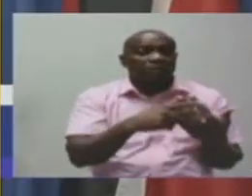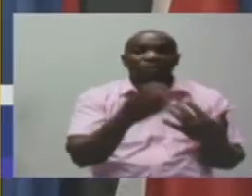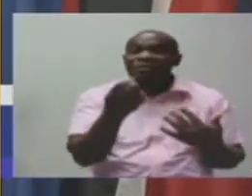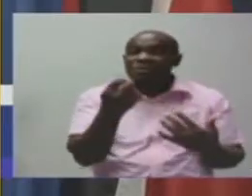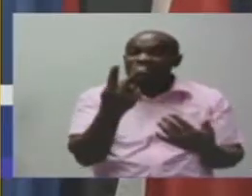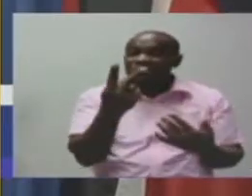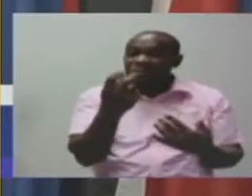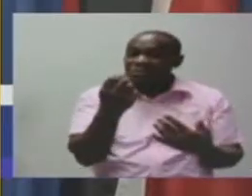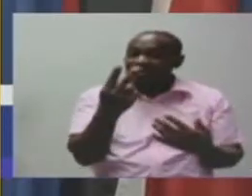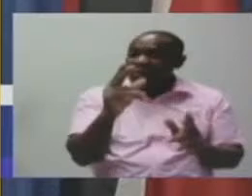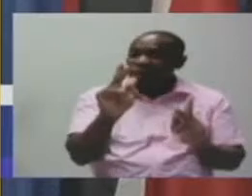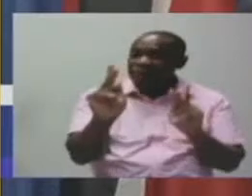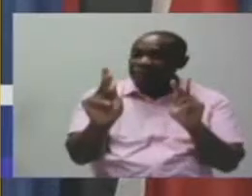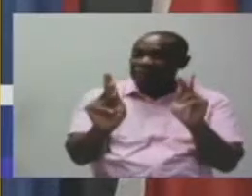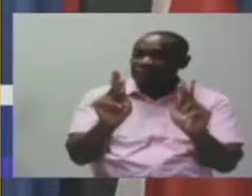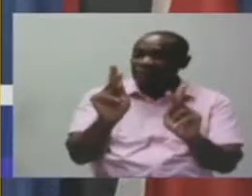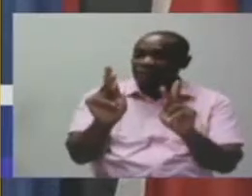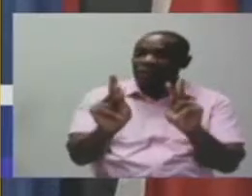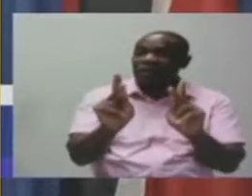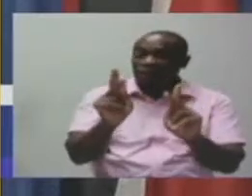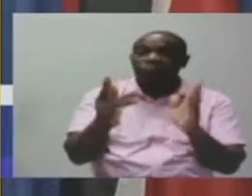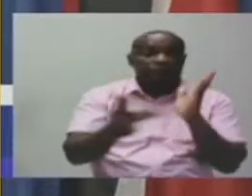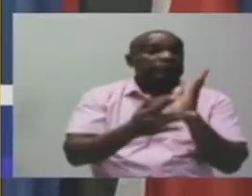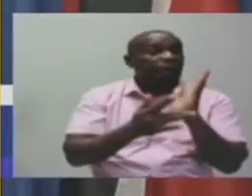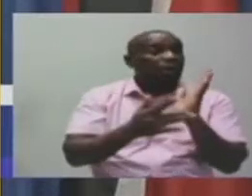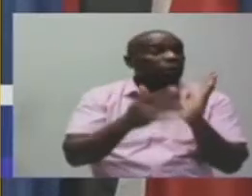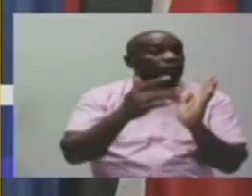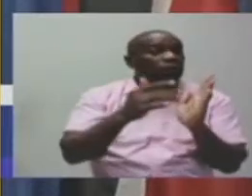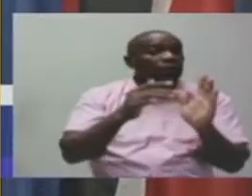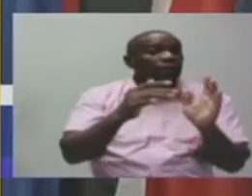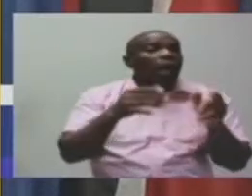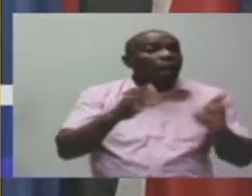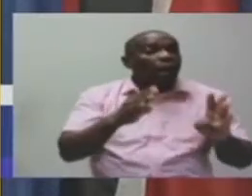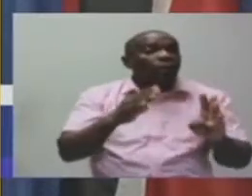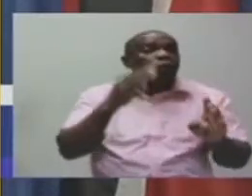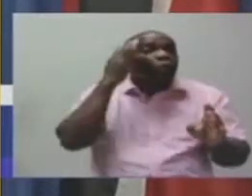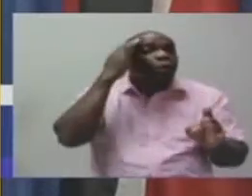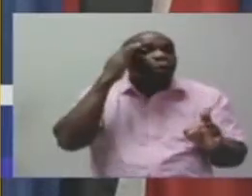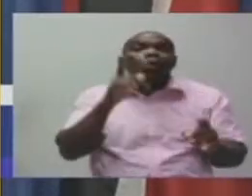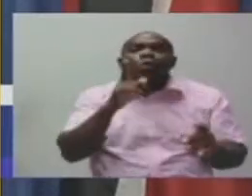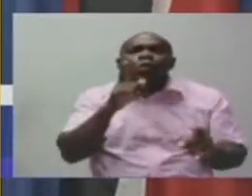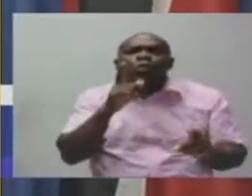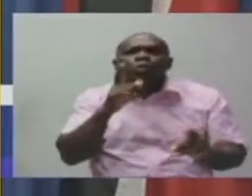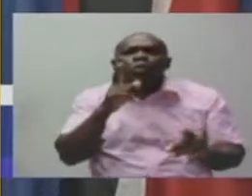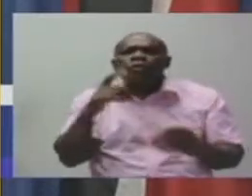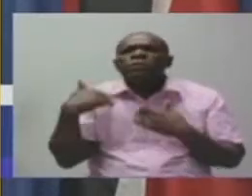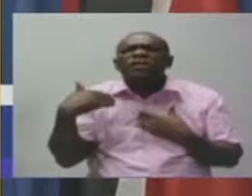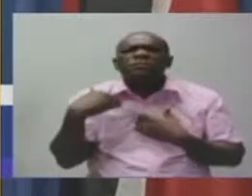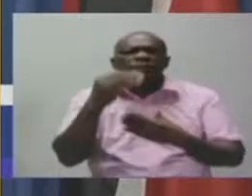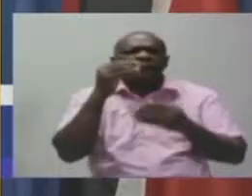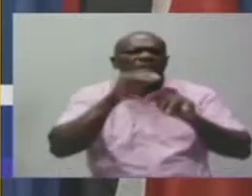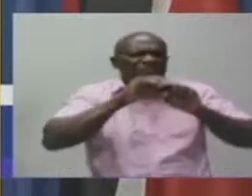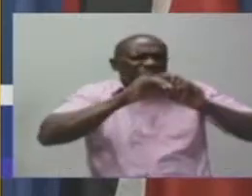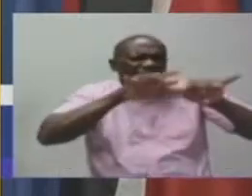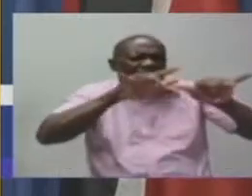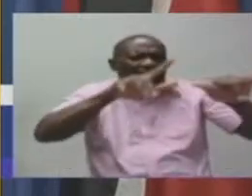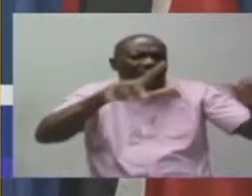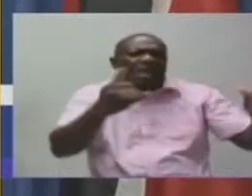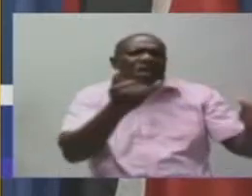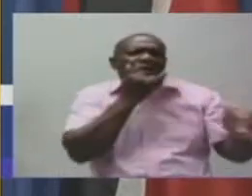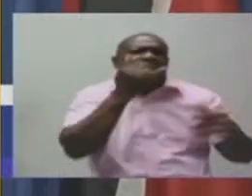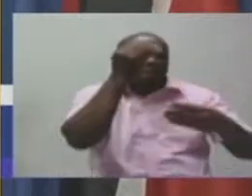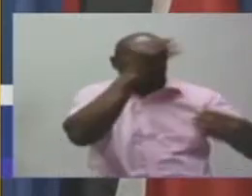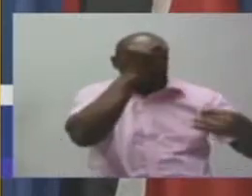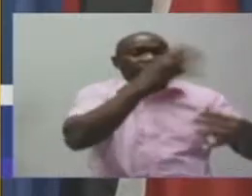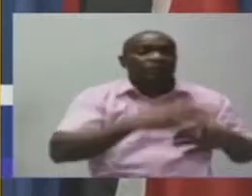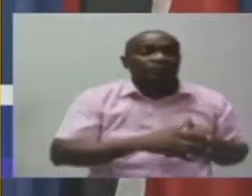Because the technology allows that to happen. And unfortunately, even as you pay doctors, you pay nurses,